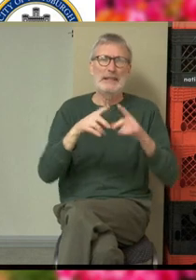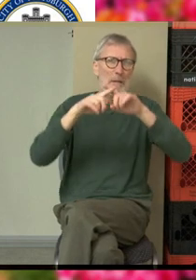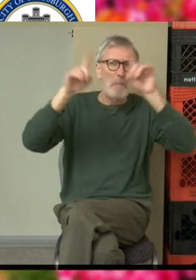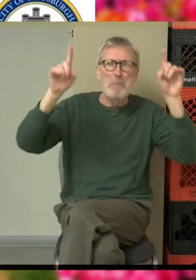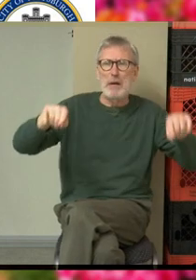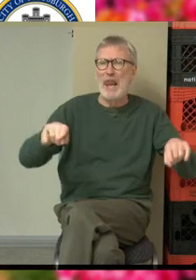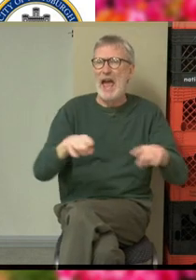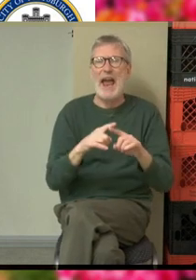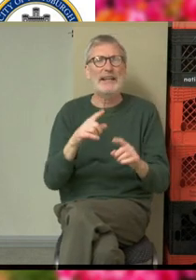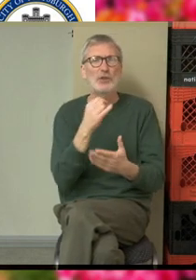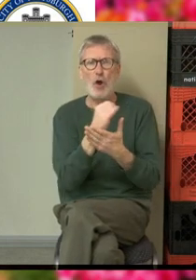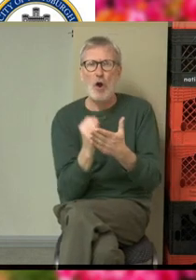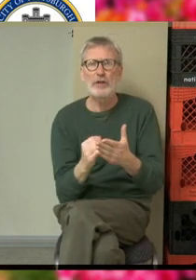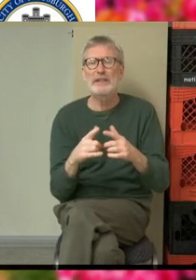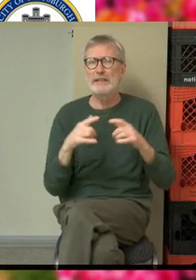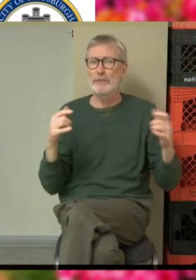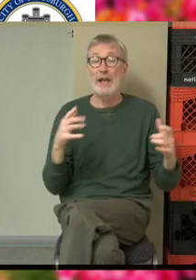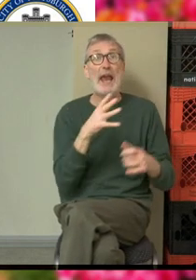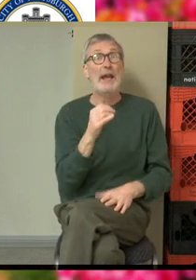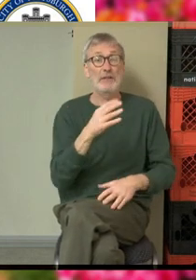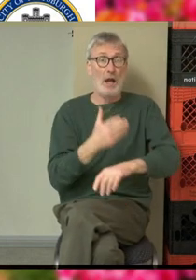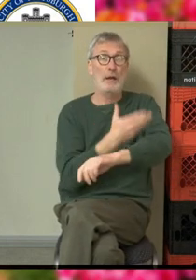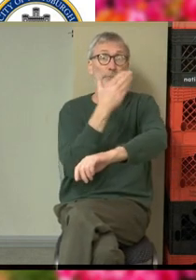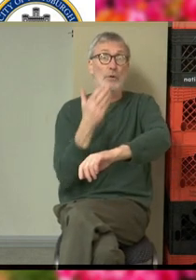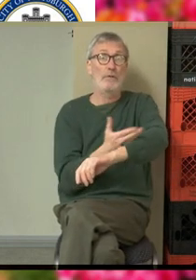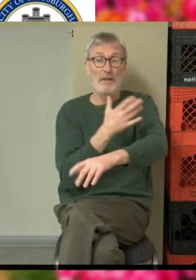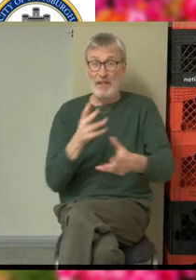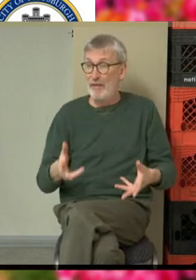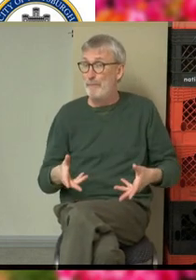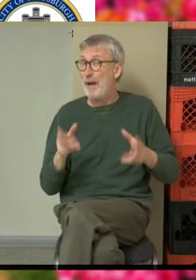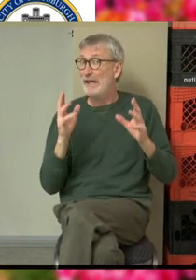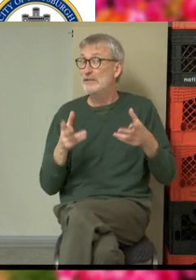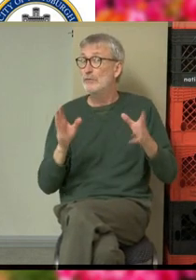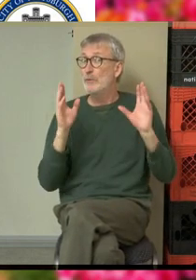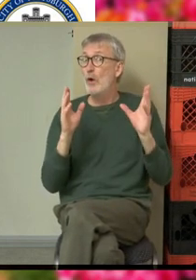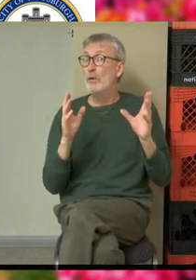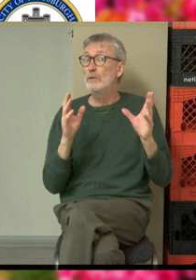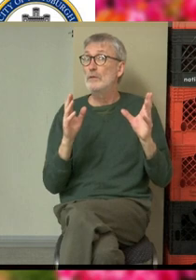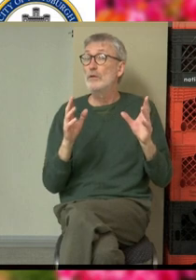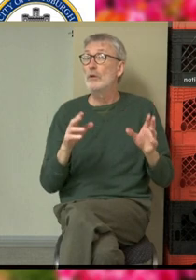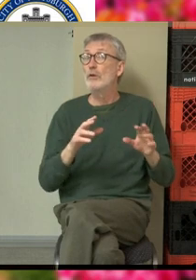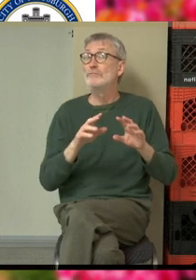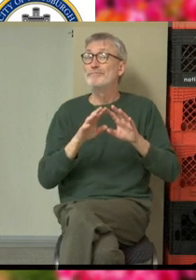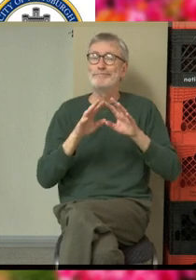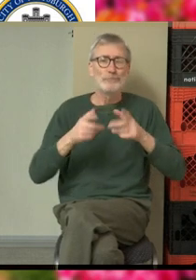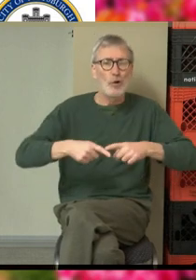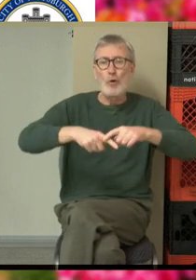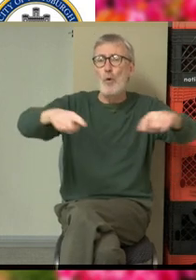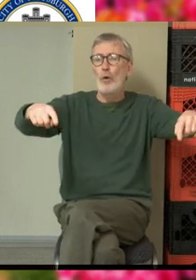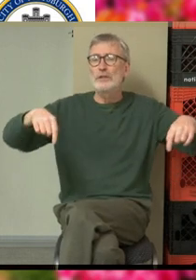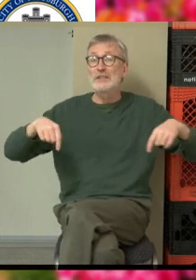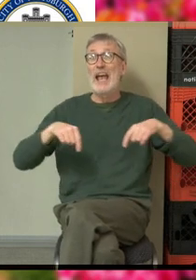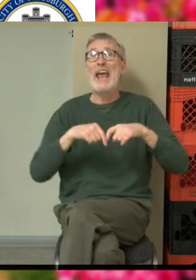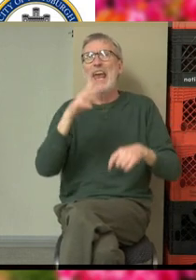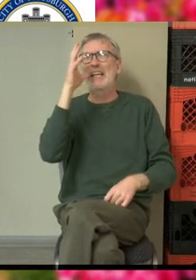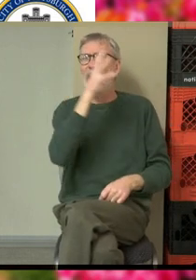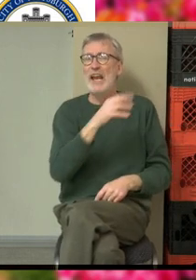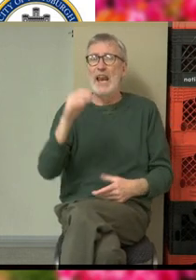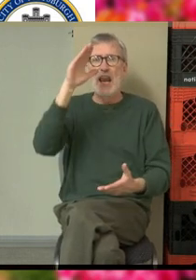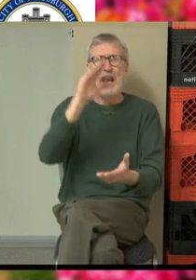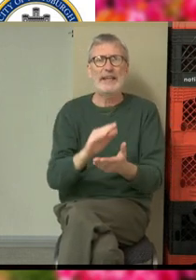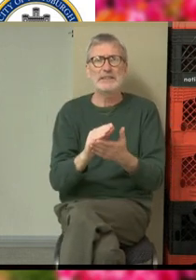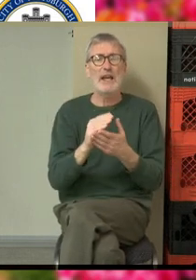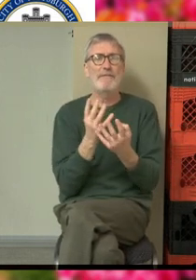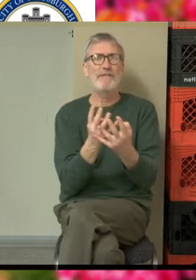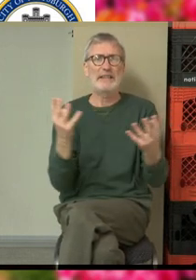and to upgrade the basketball courts while trying to reduce fencing. Okay, so under play space, we